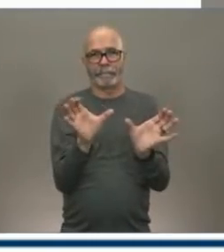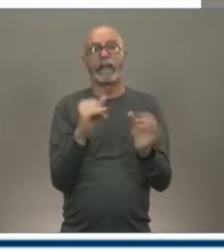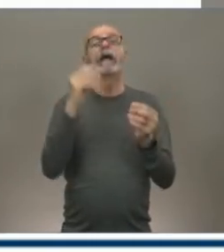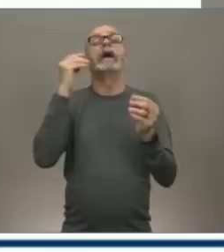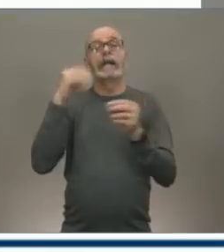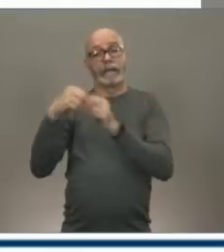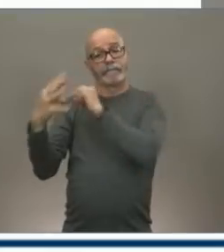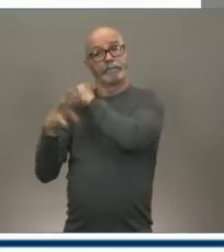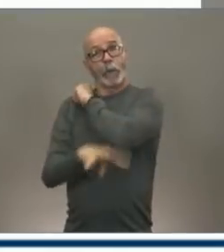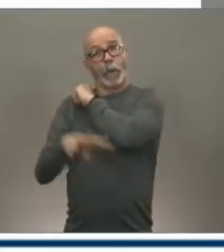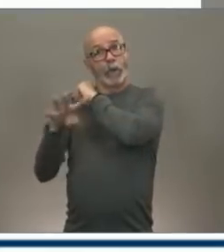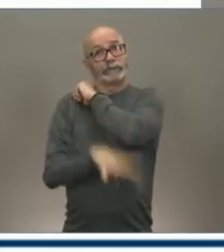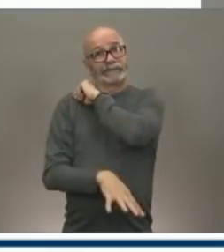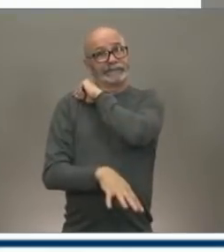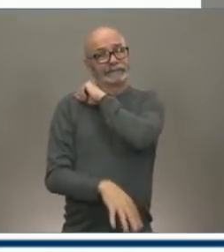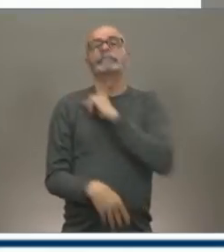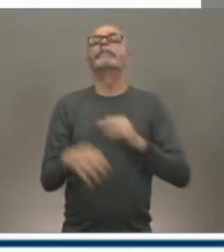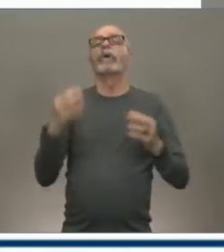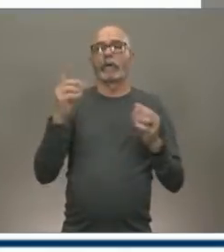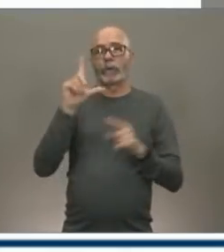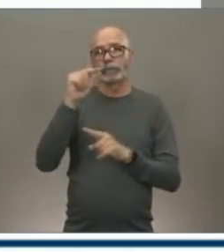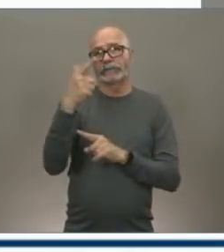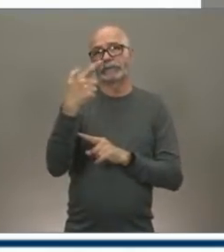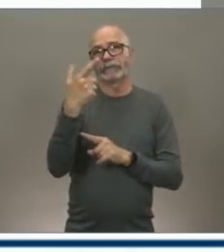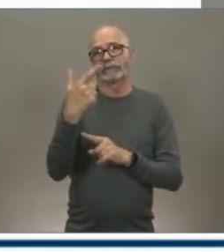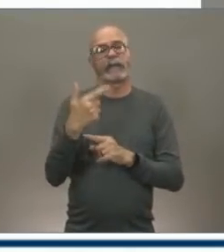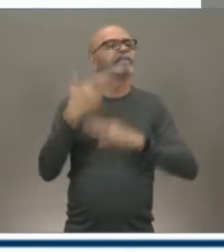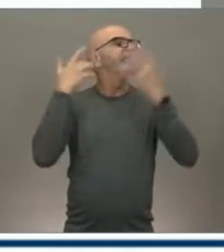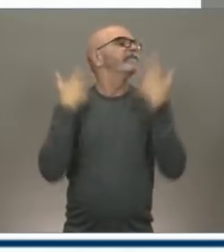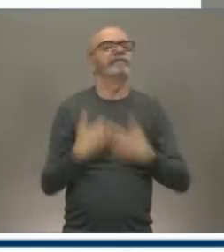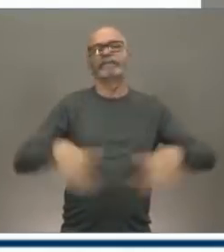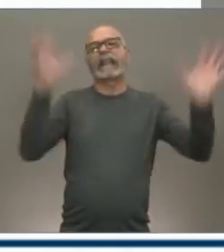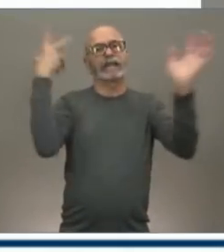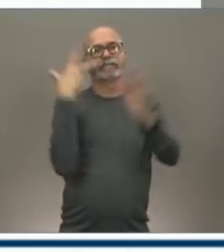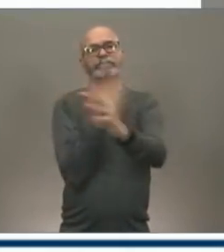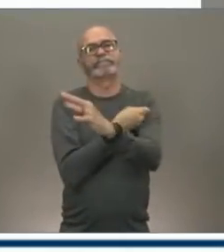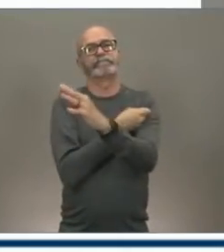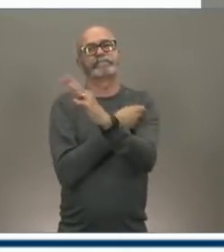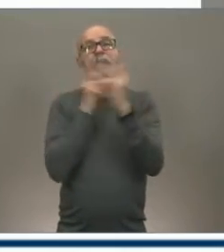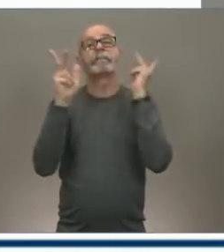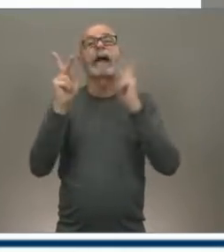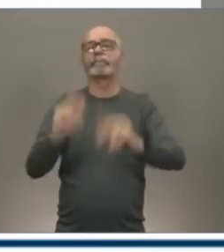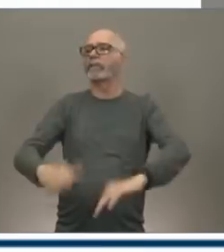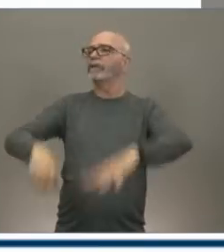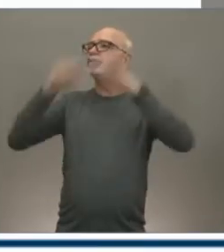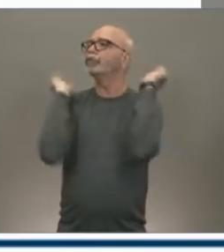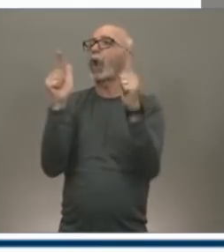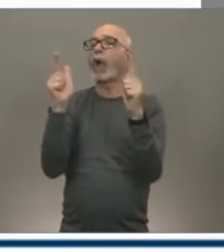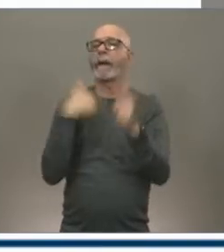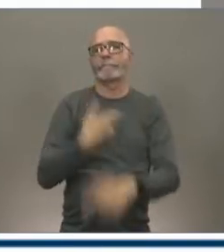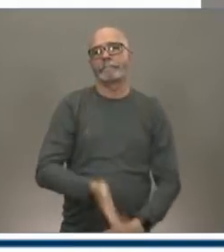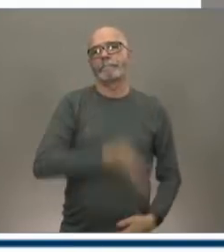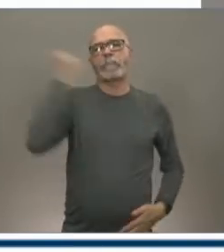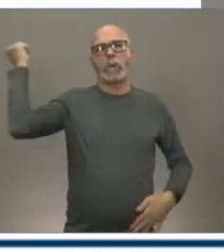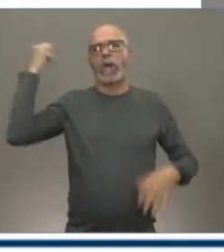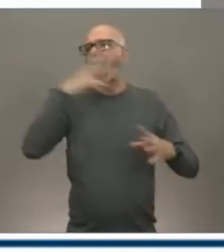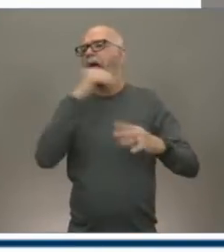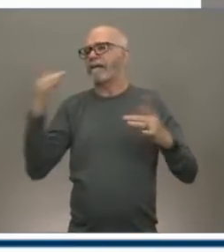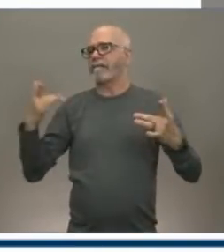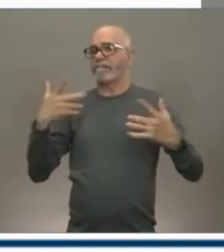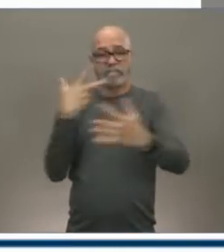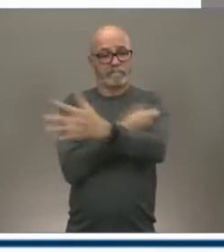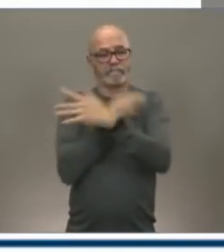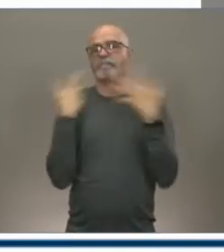finished with the full COVID immunization program, and every Nova Scotian has had an opportunity to get a